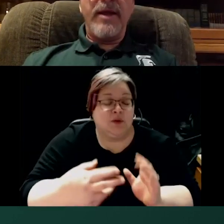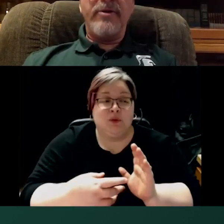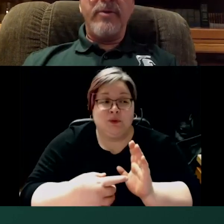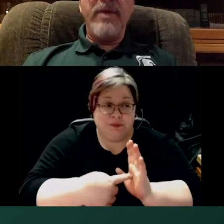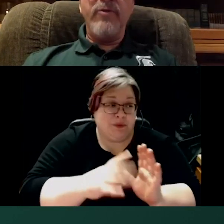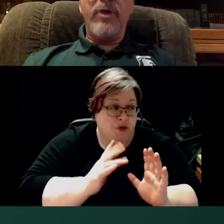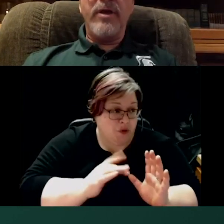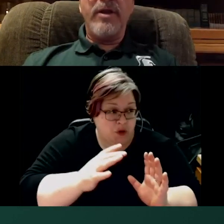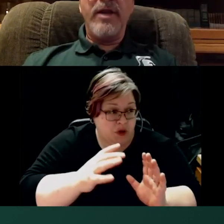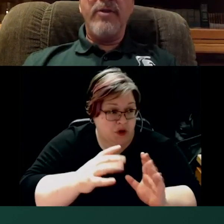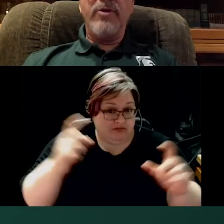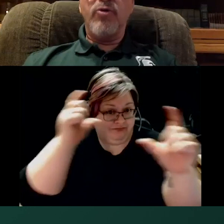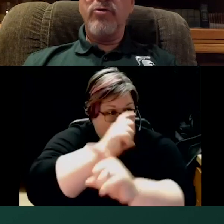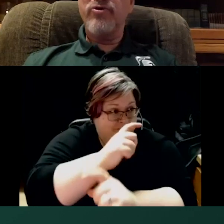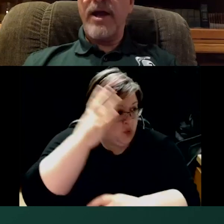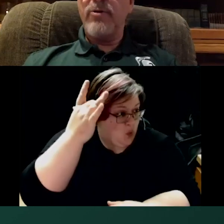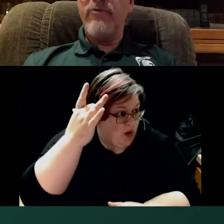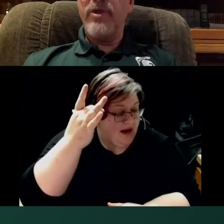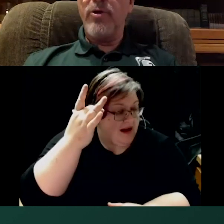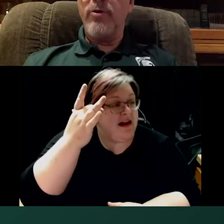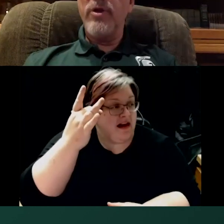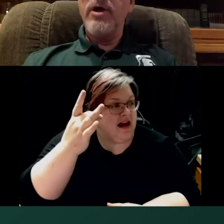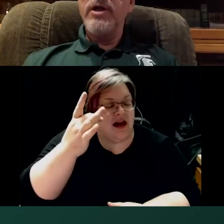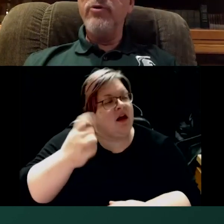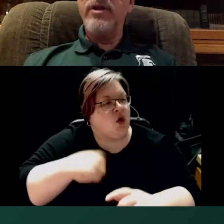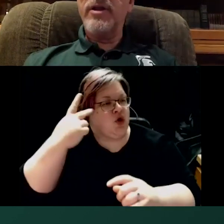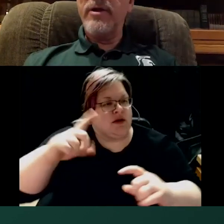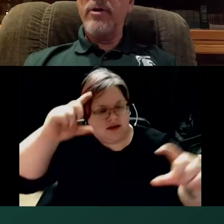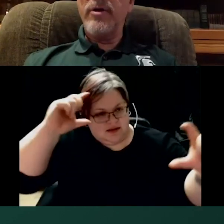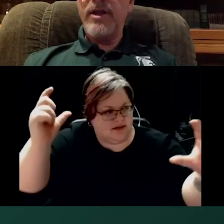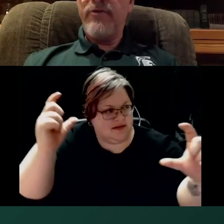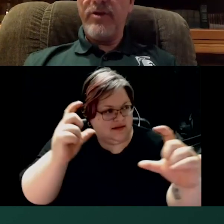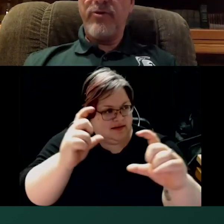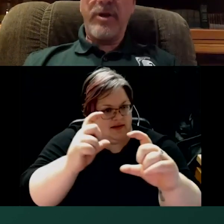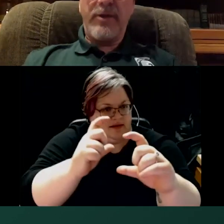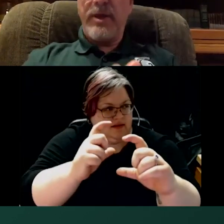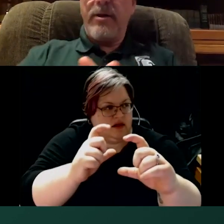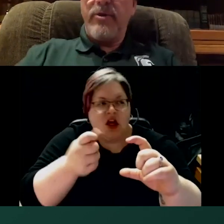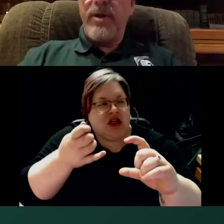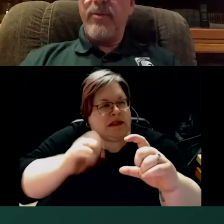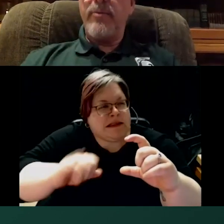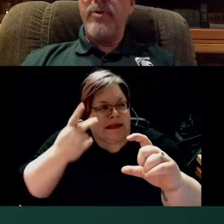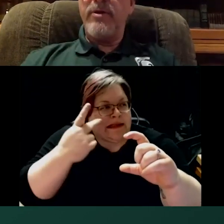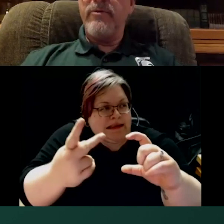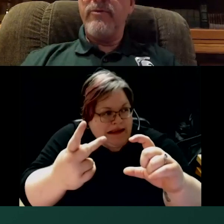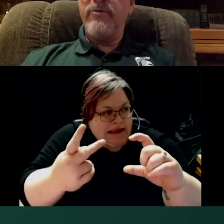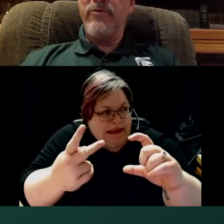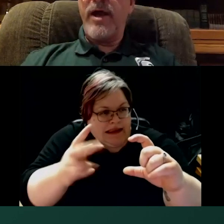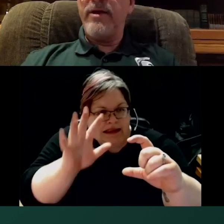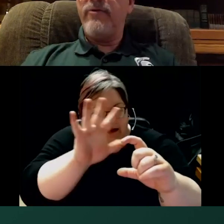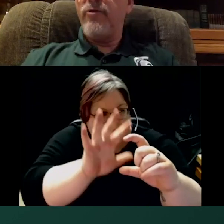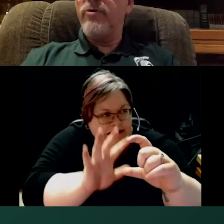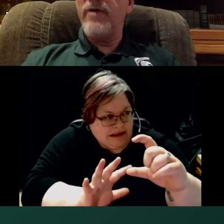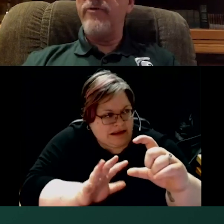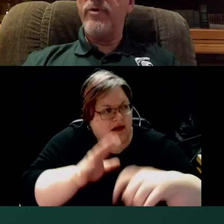is that even when it's in the total shadow of the Earth, you can still see features. Like you may remember I